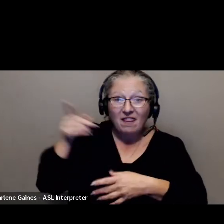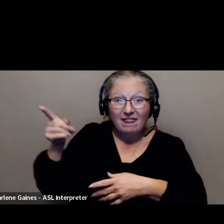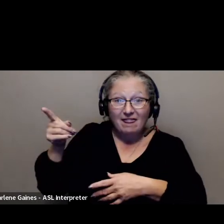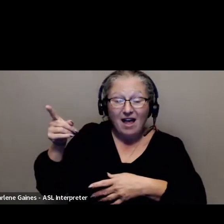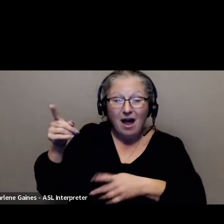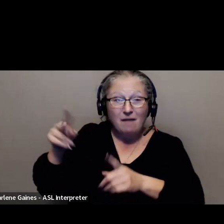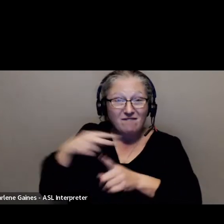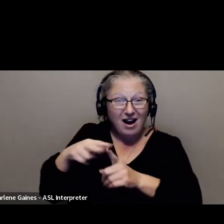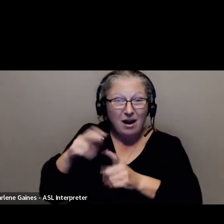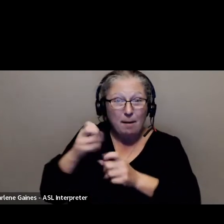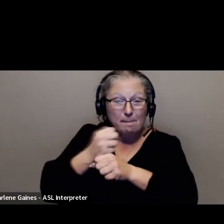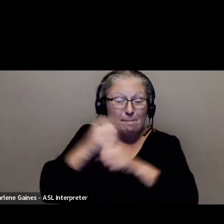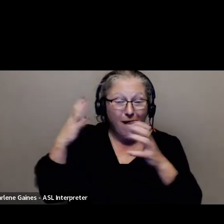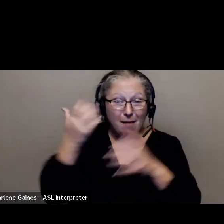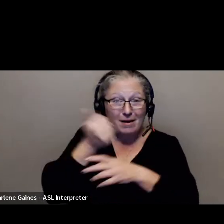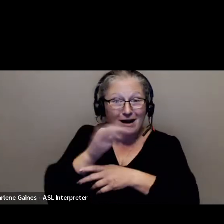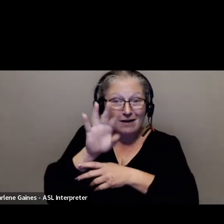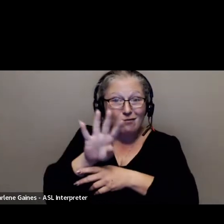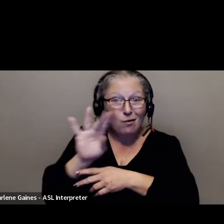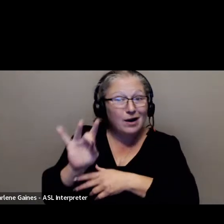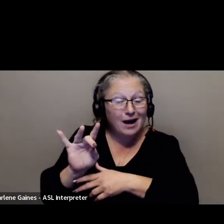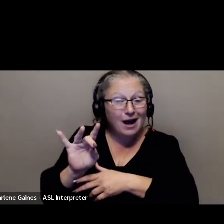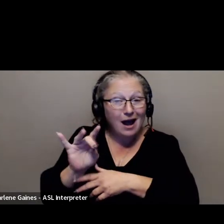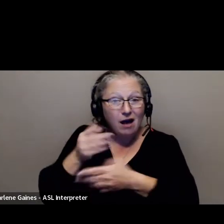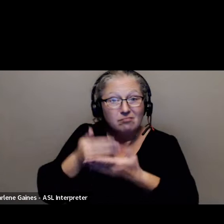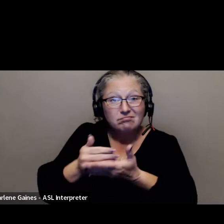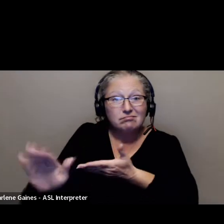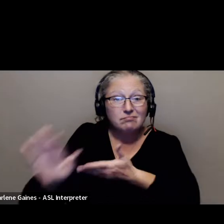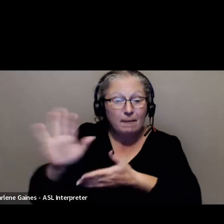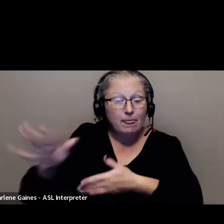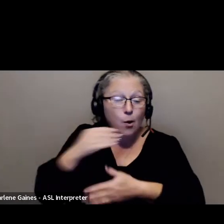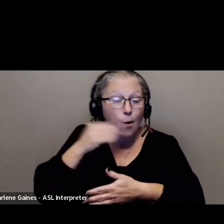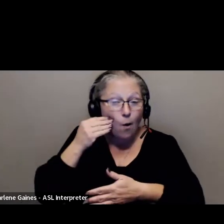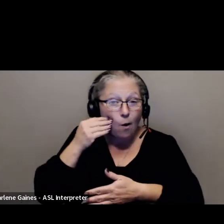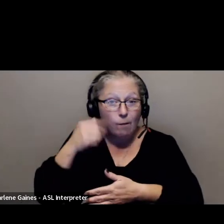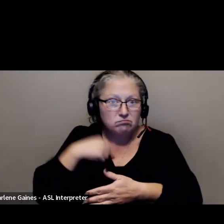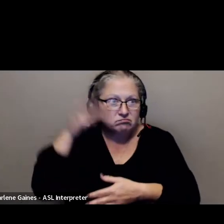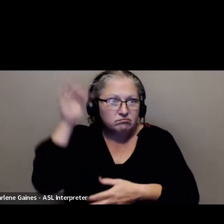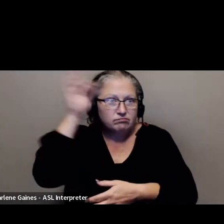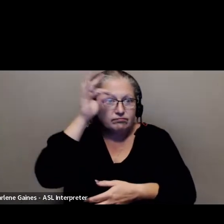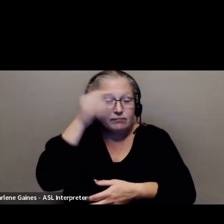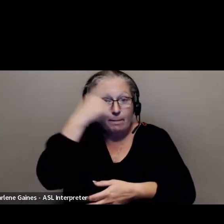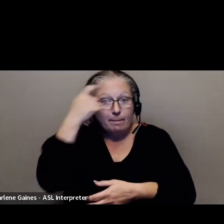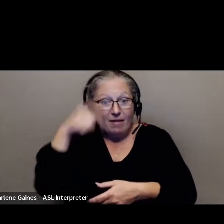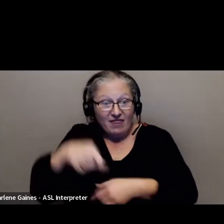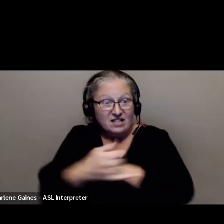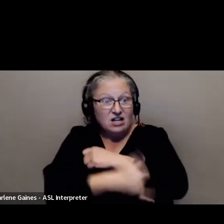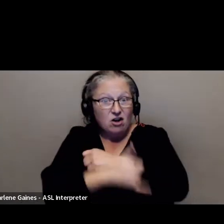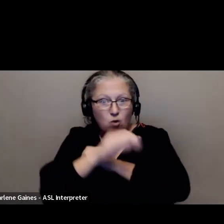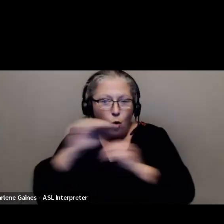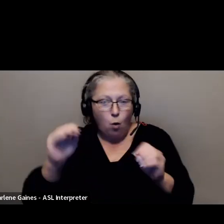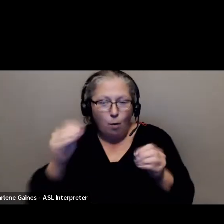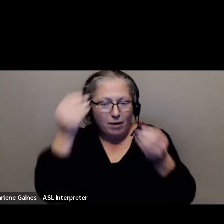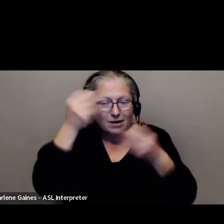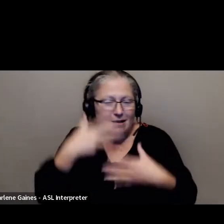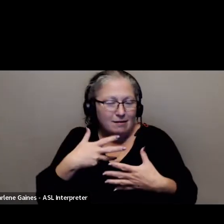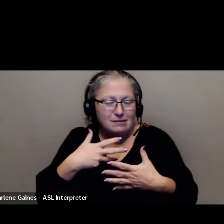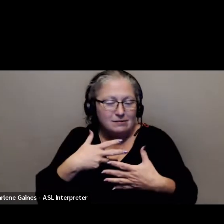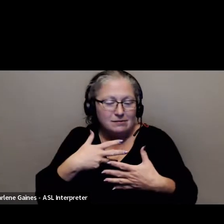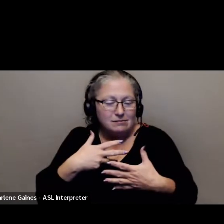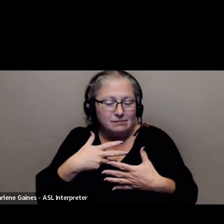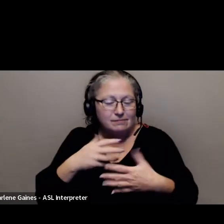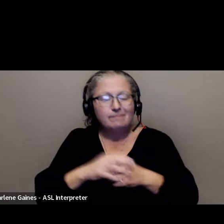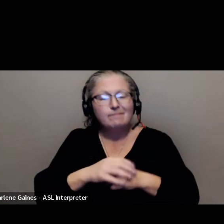violently bombed in 1948 and pushed out of their homes, I wouldn't have known, because in this country, no one ever tells us this,